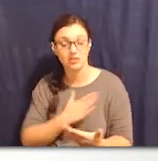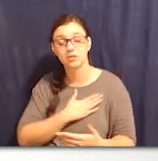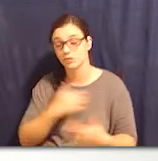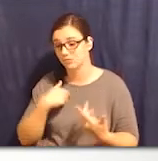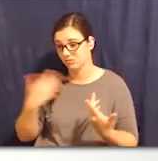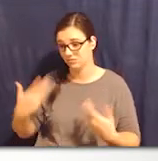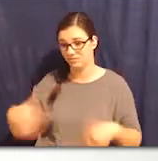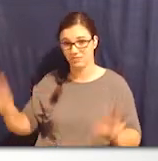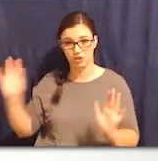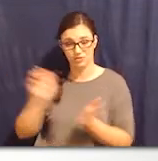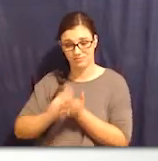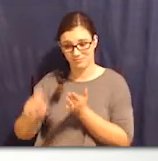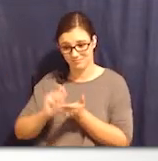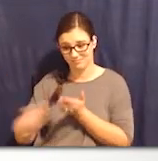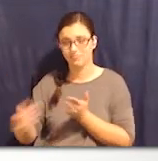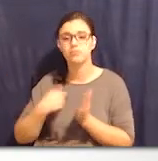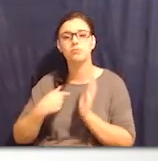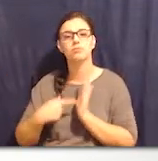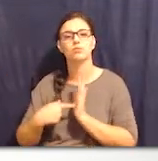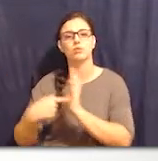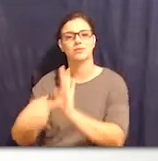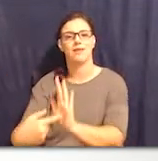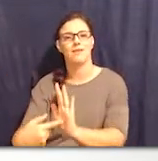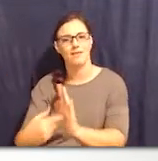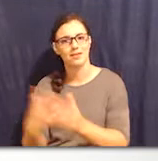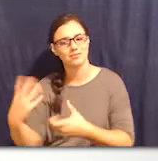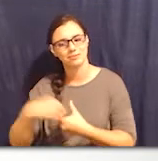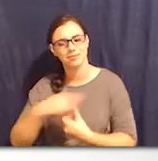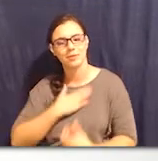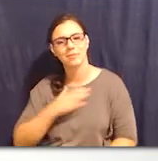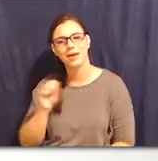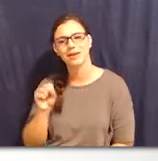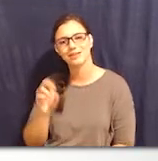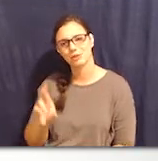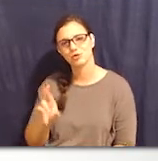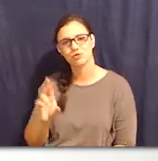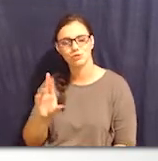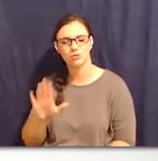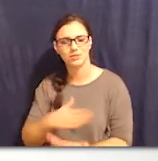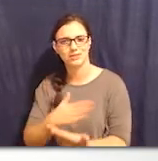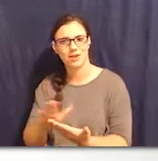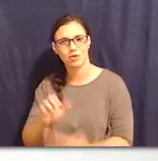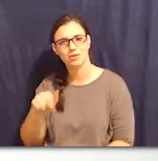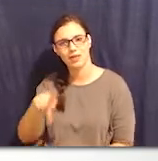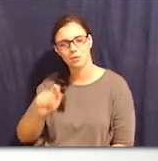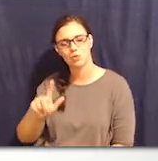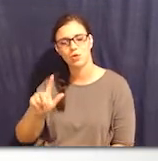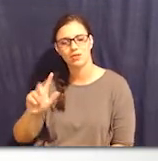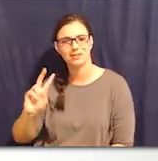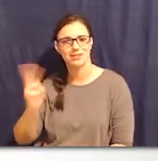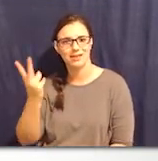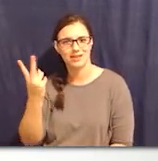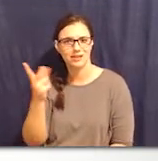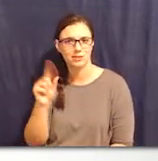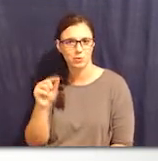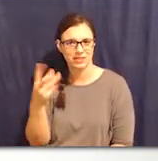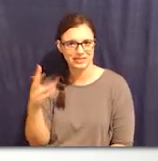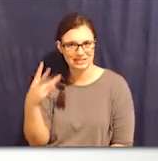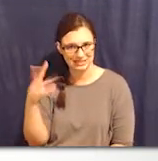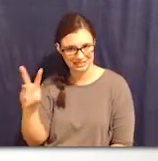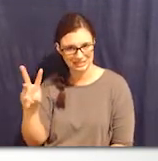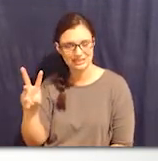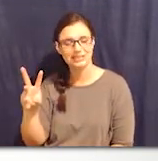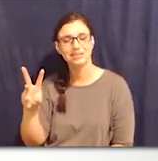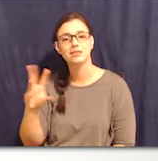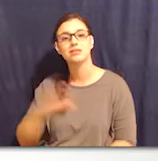music. Once my composition was finalized, I presented it as part of my senior recital on